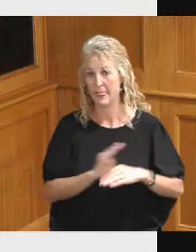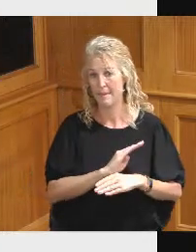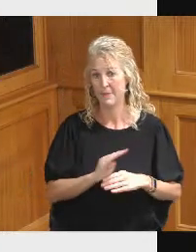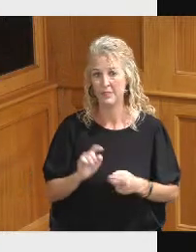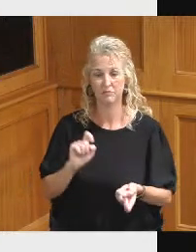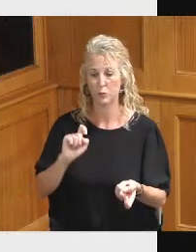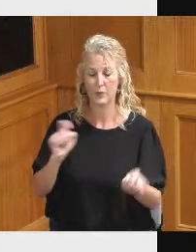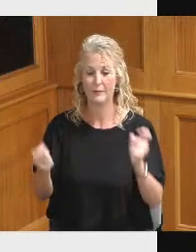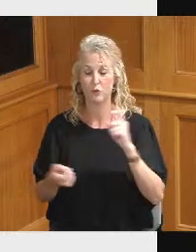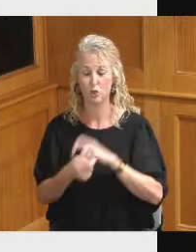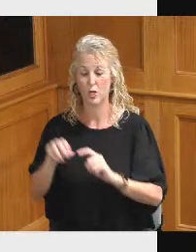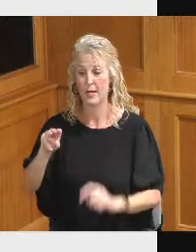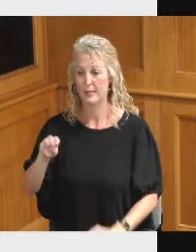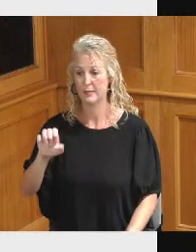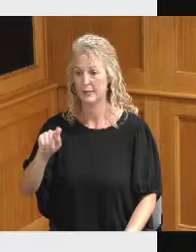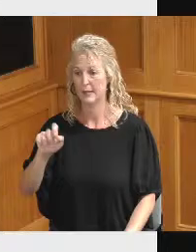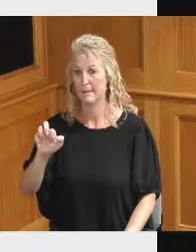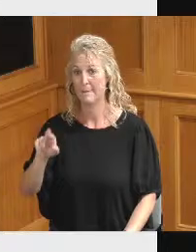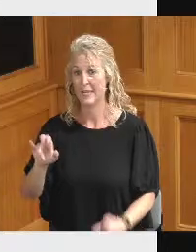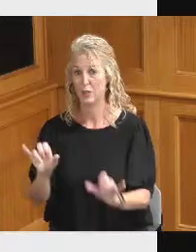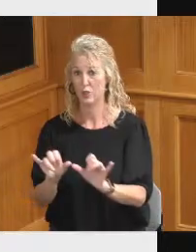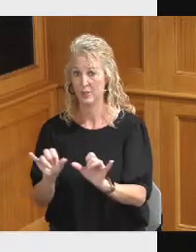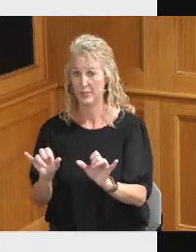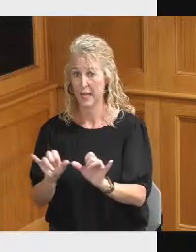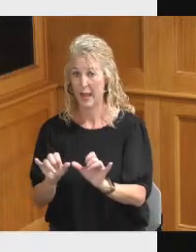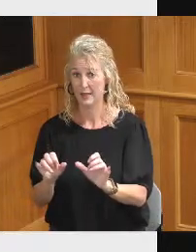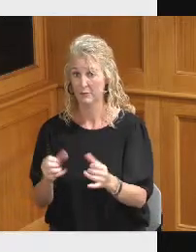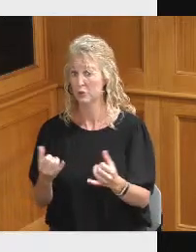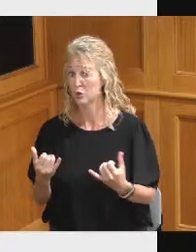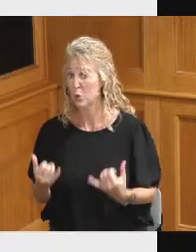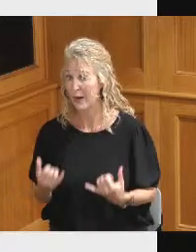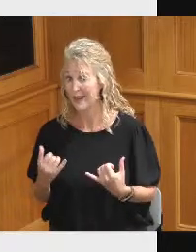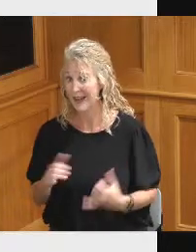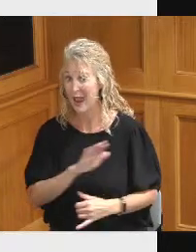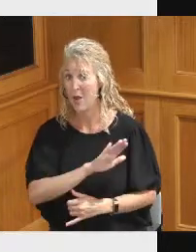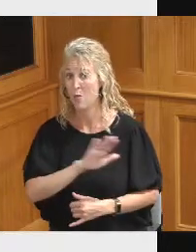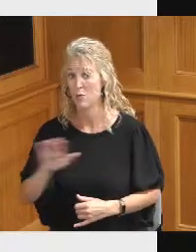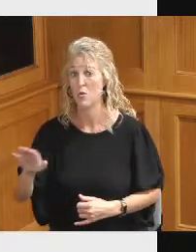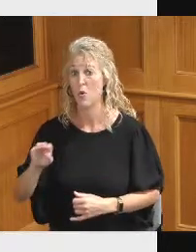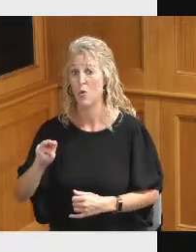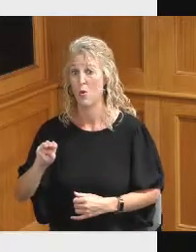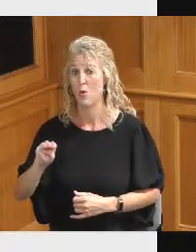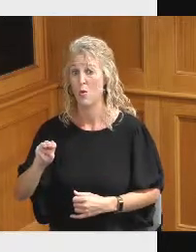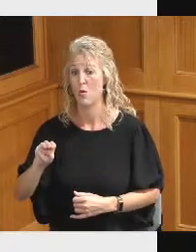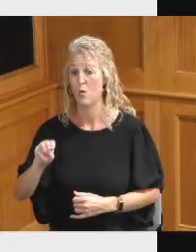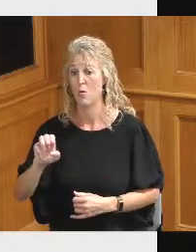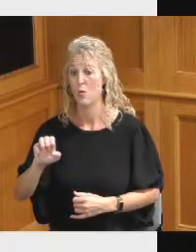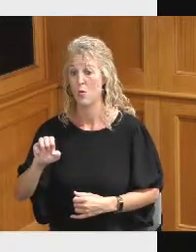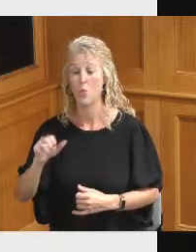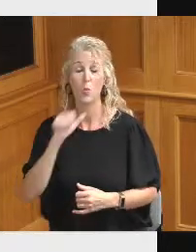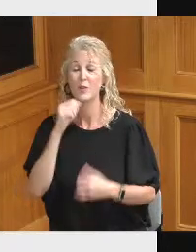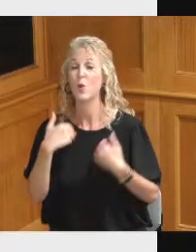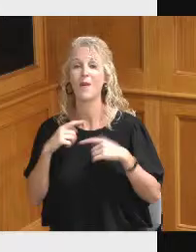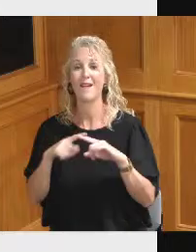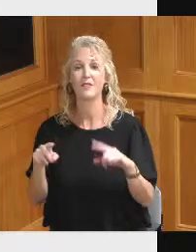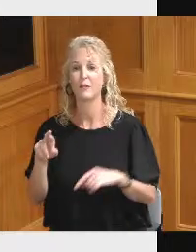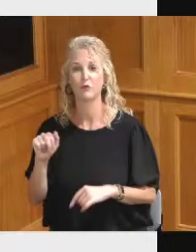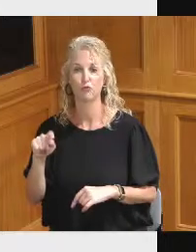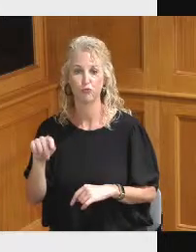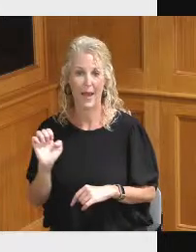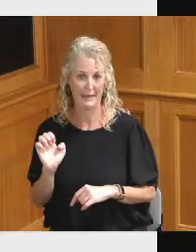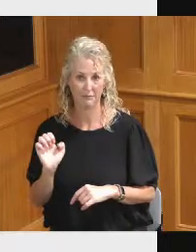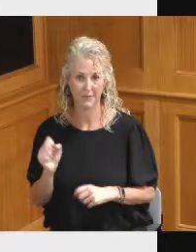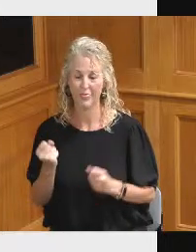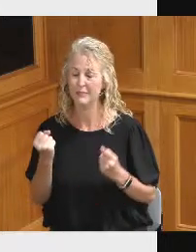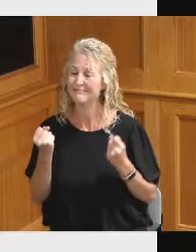meter sizes. So we do not have different rates based on your based on customer class. And this is just different ways to do it.